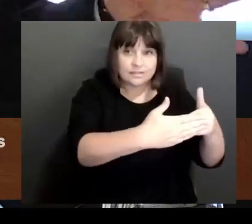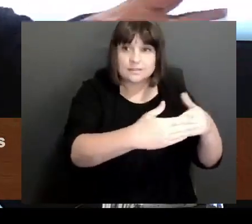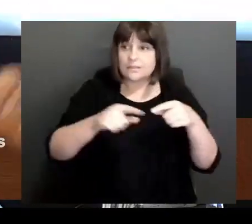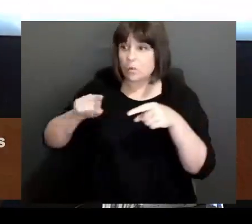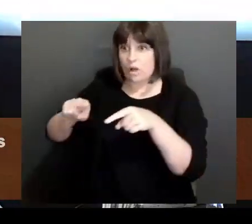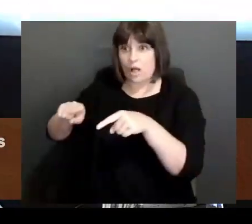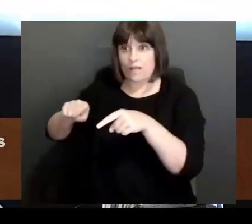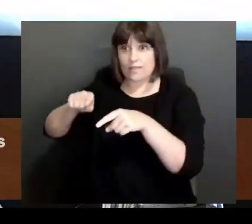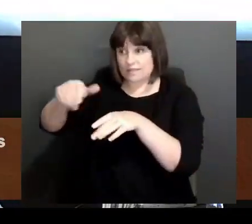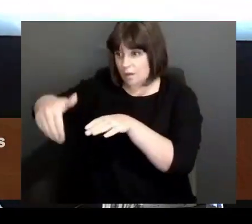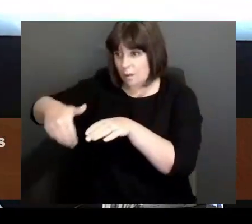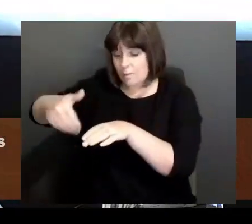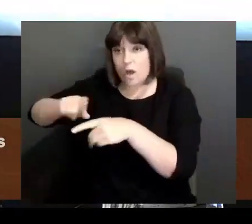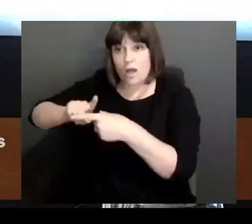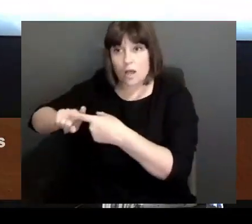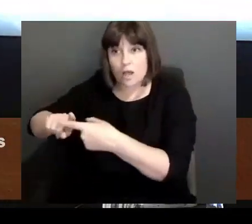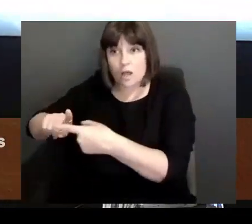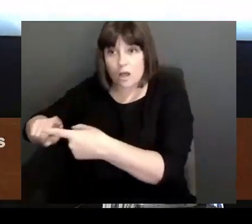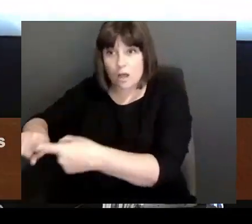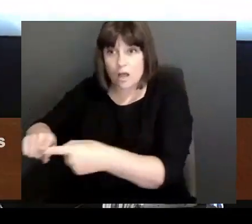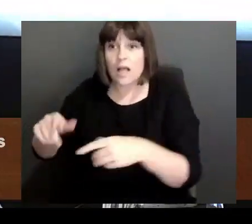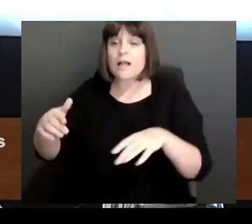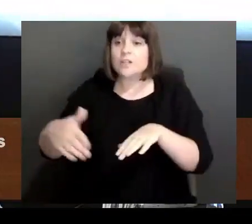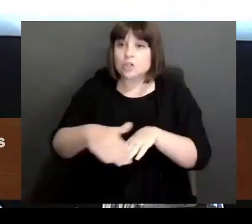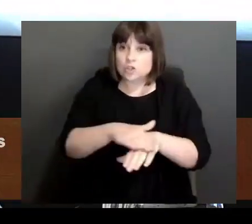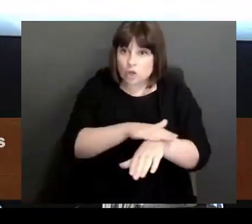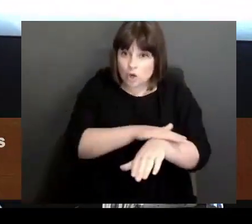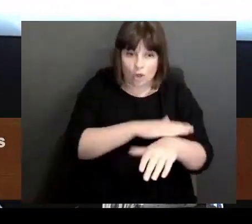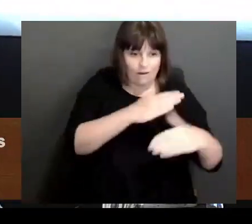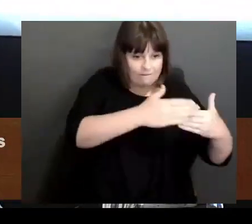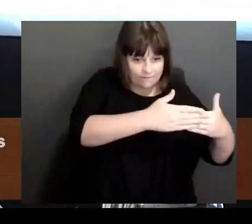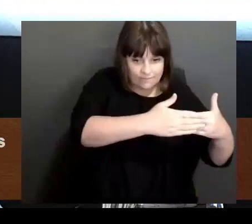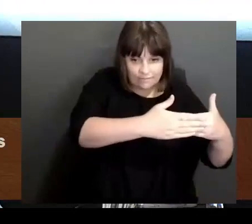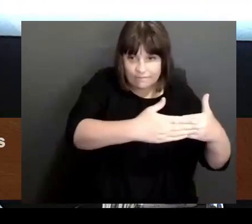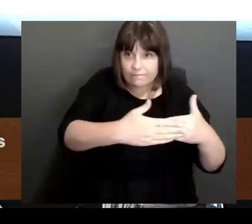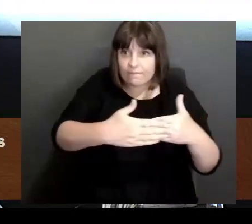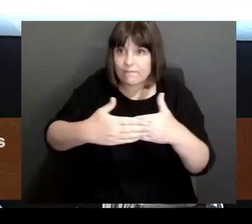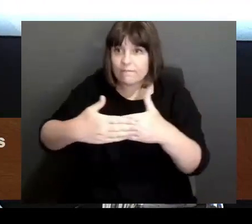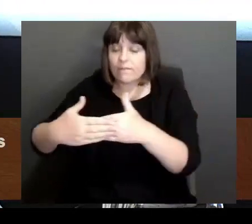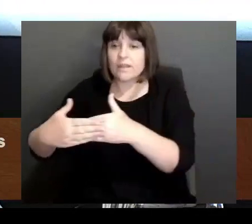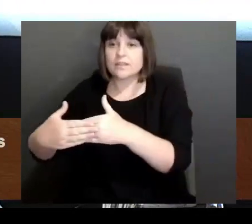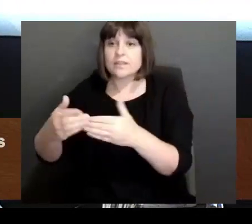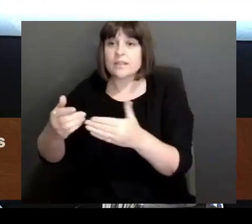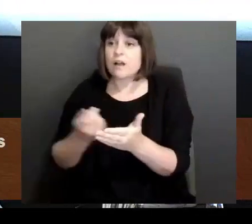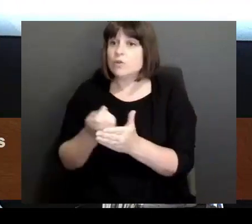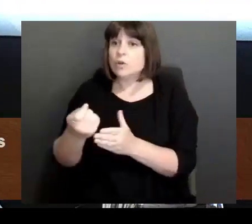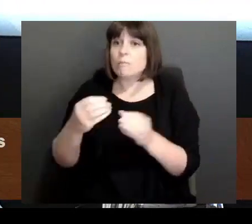be progressive rehabilitation undertaken. Bonds are paid